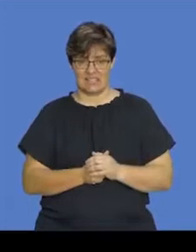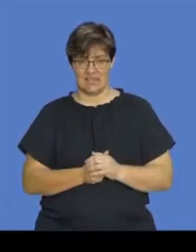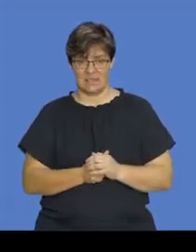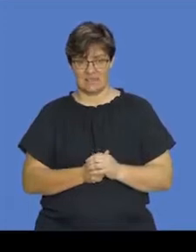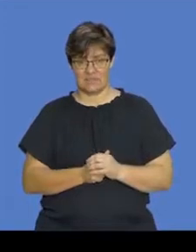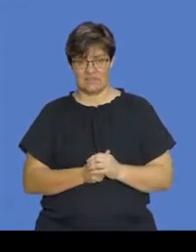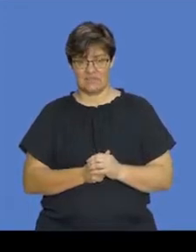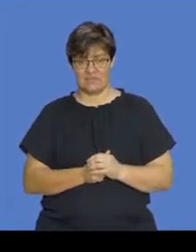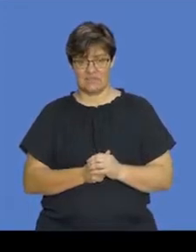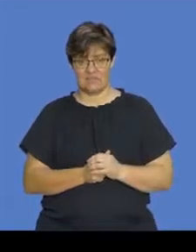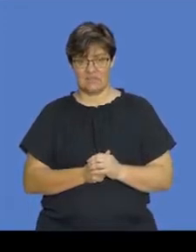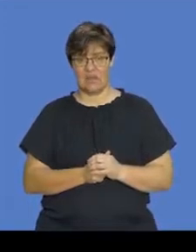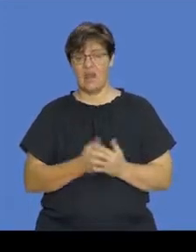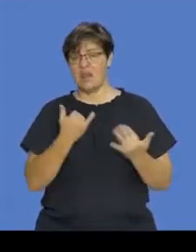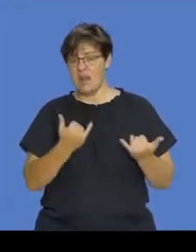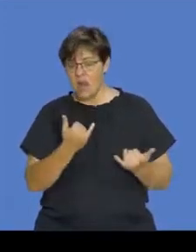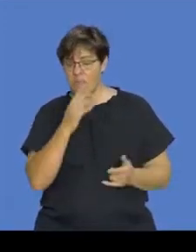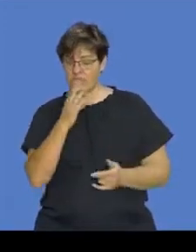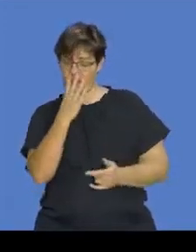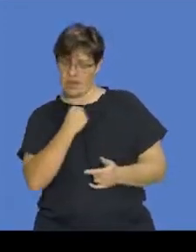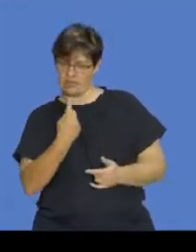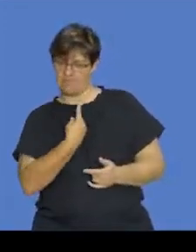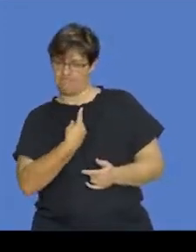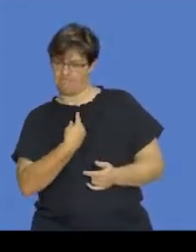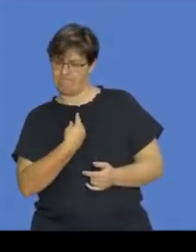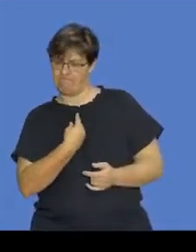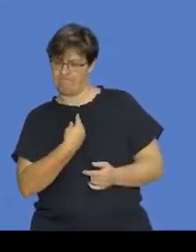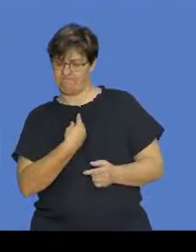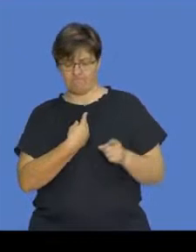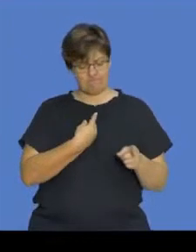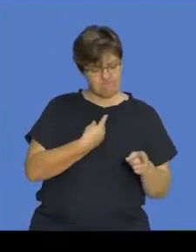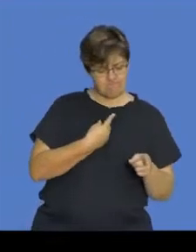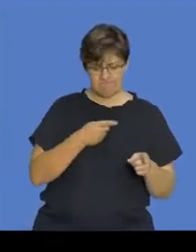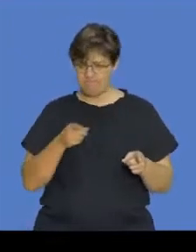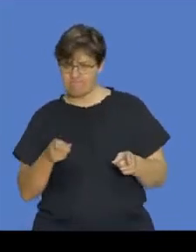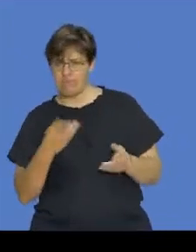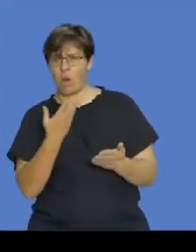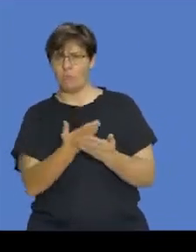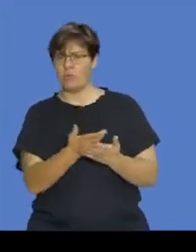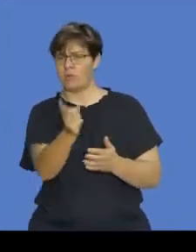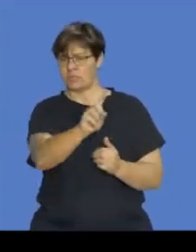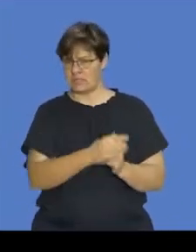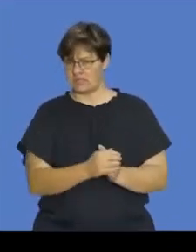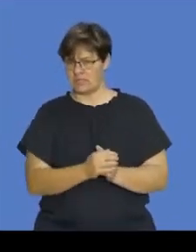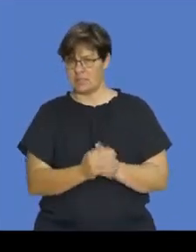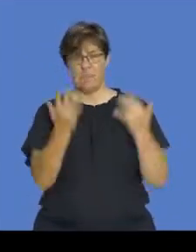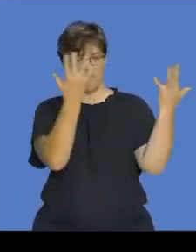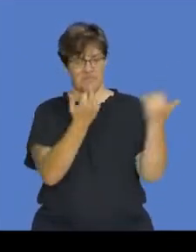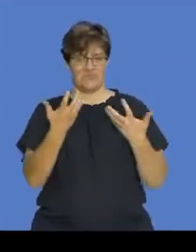probability, we have to ask ourselves then is what is that probability? And we've calculated it